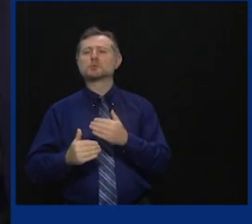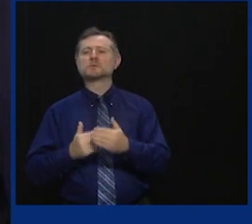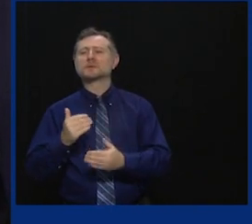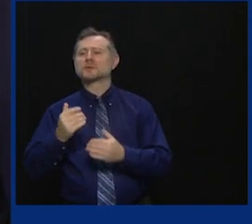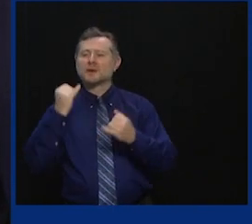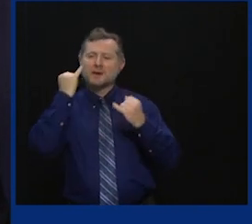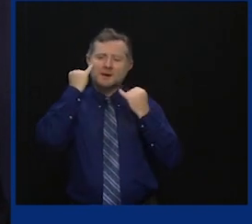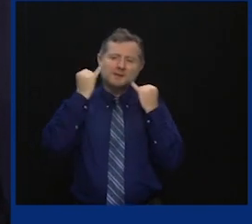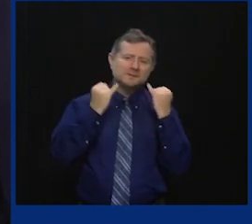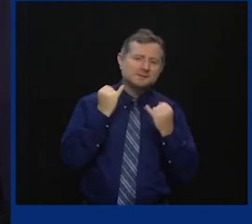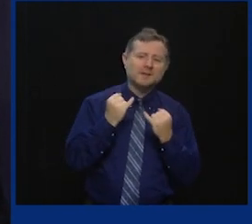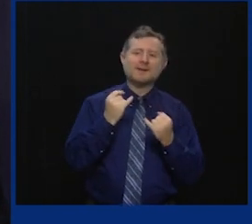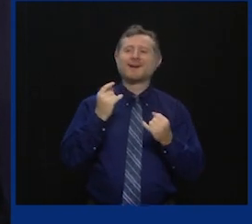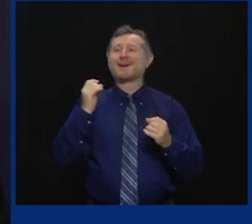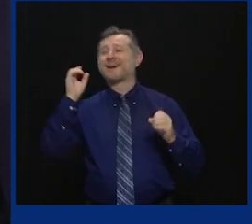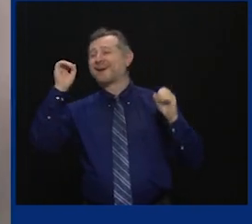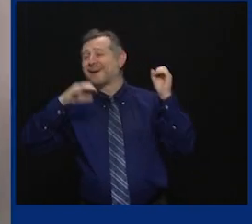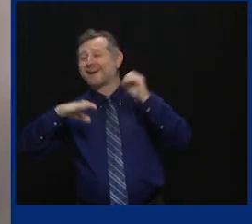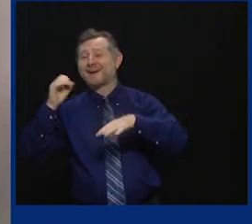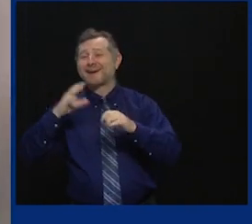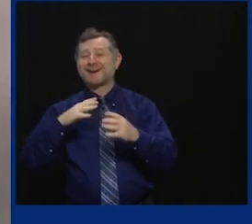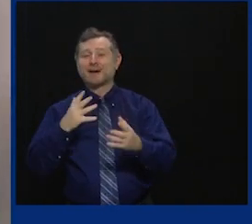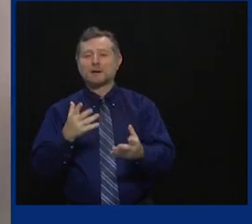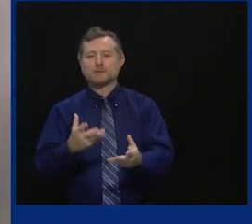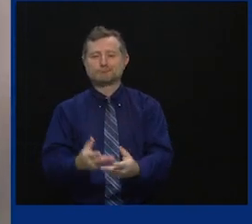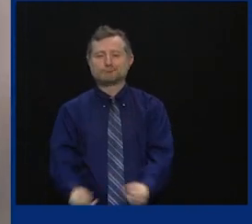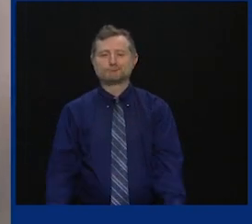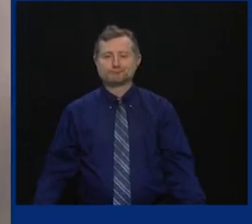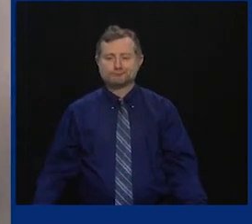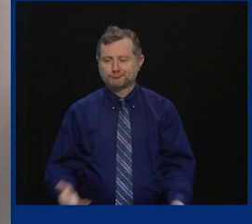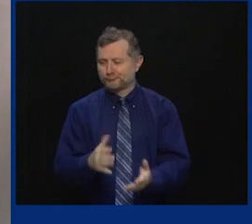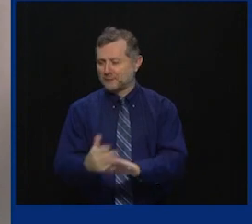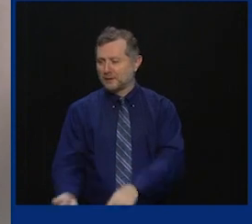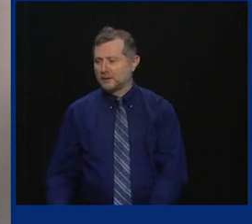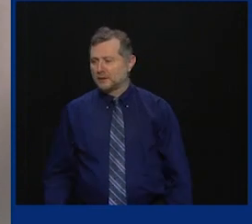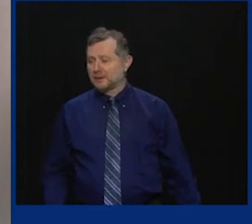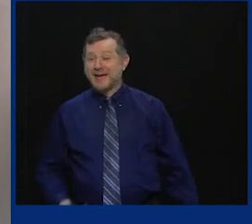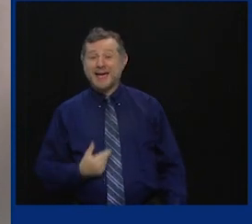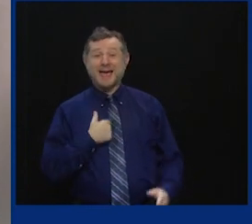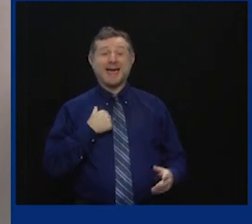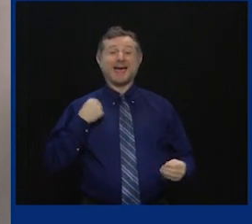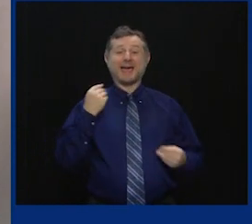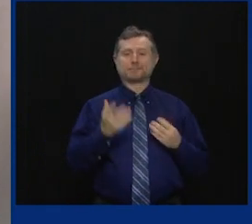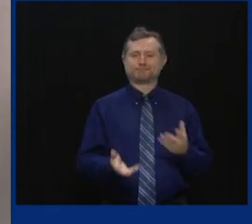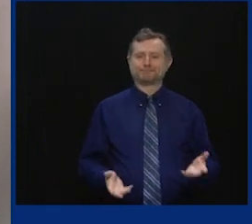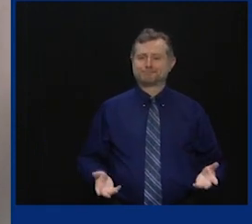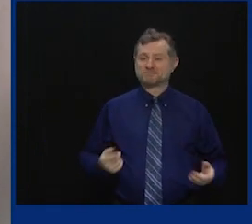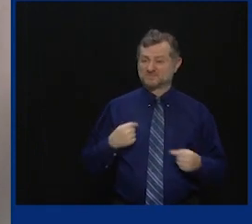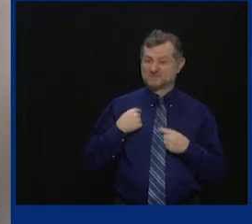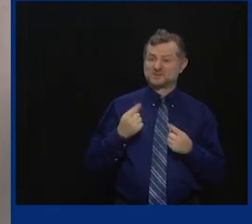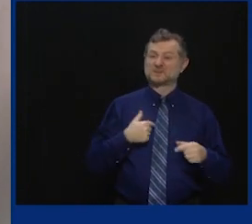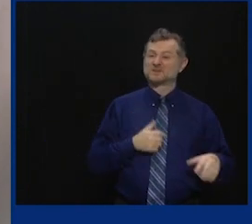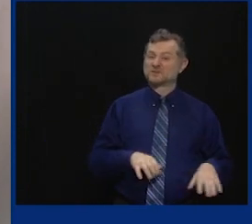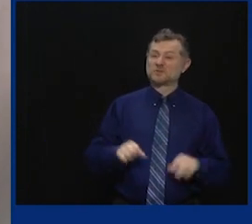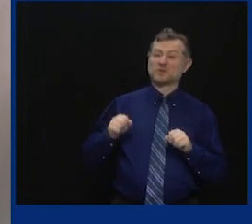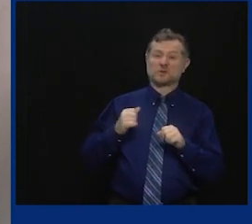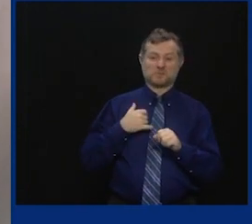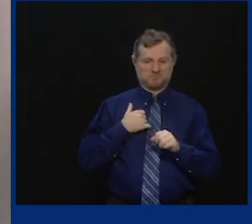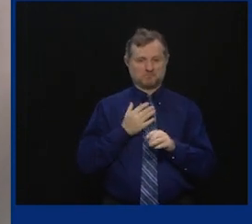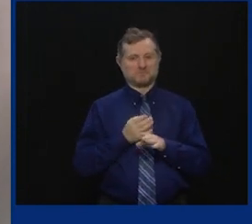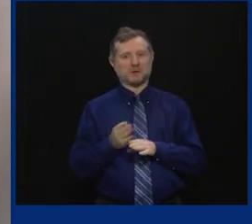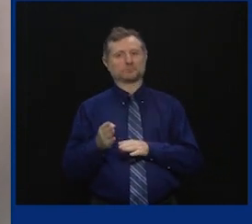die. But since we took the majority in